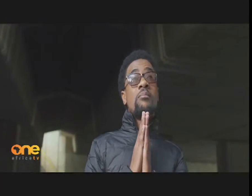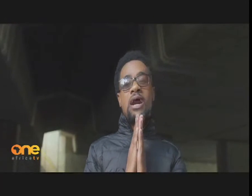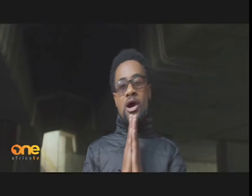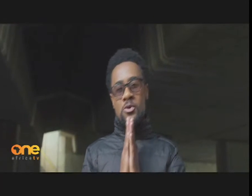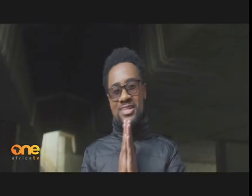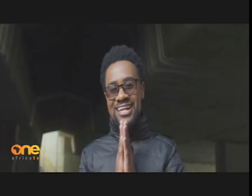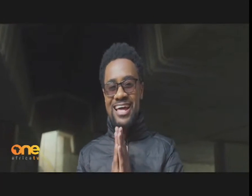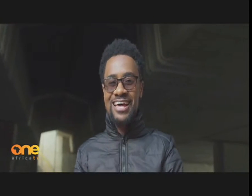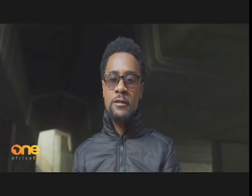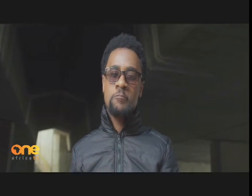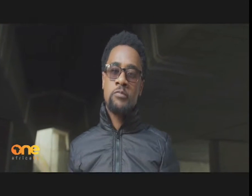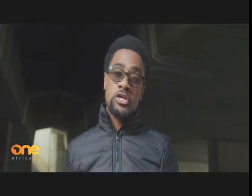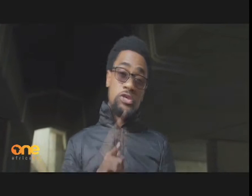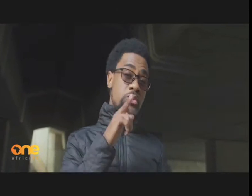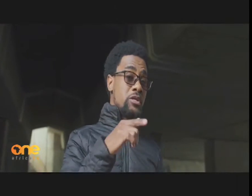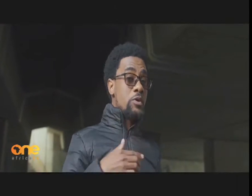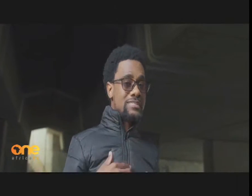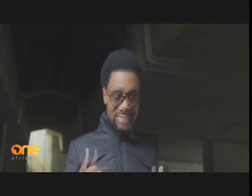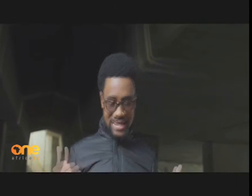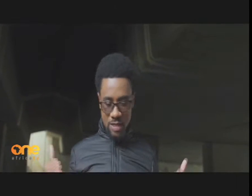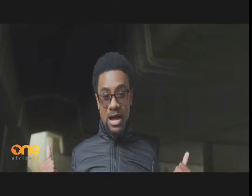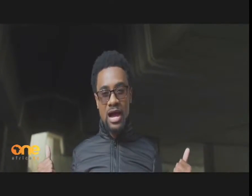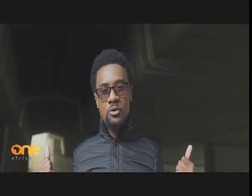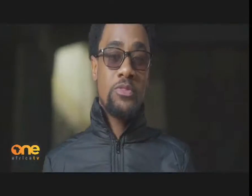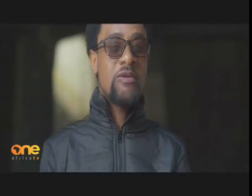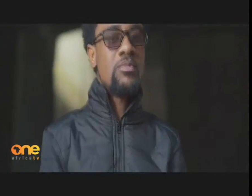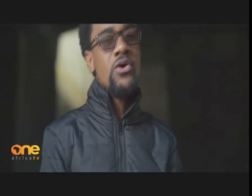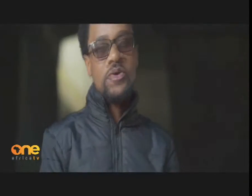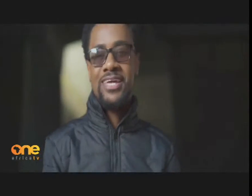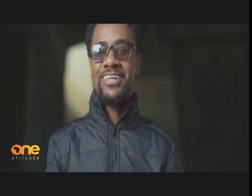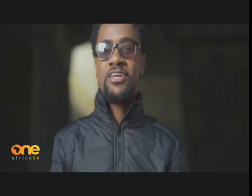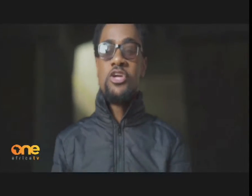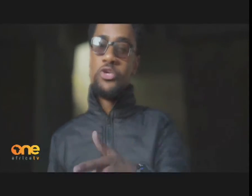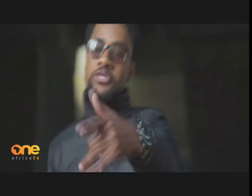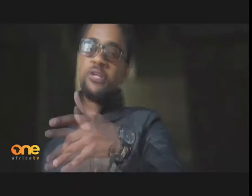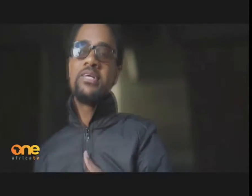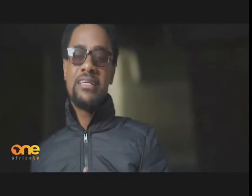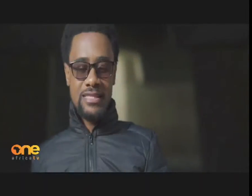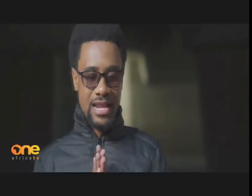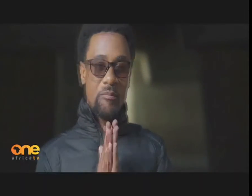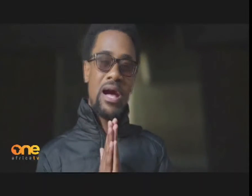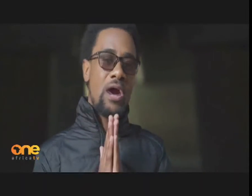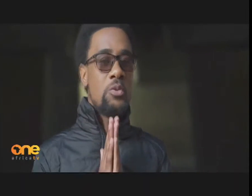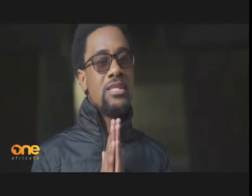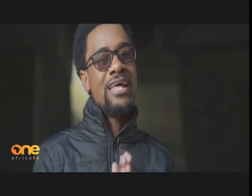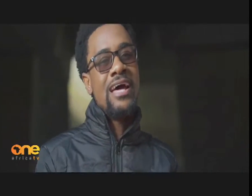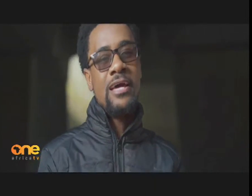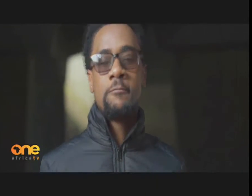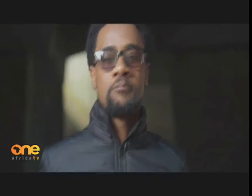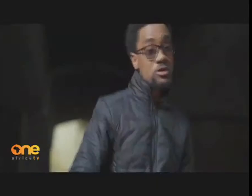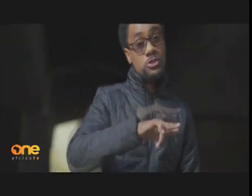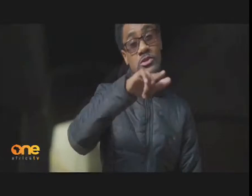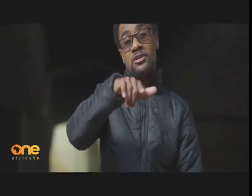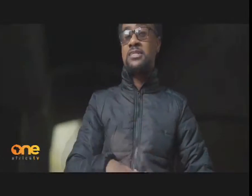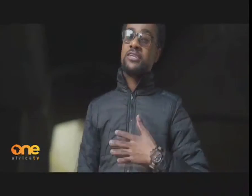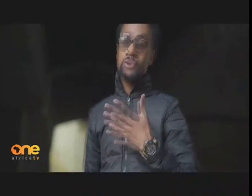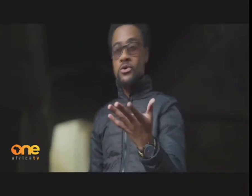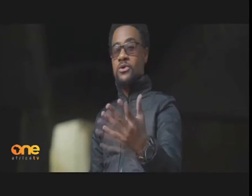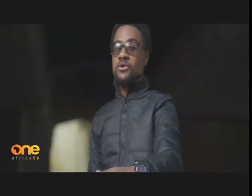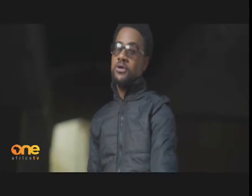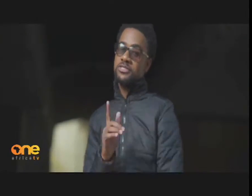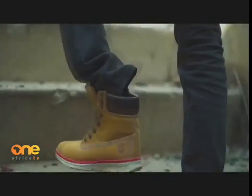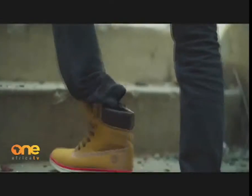that I bow in the night. You're the reason that I bow in the morning. You're the reason that I bow in the night. You're the